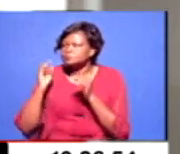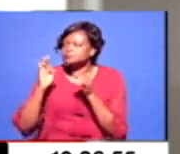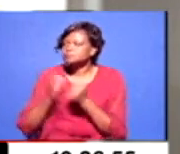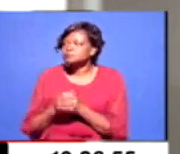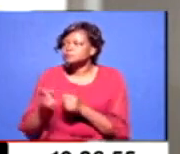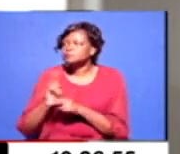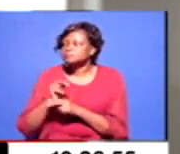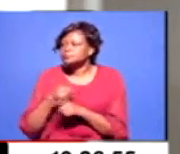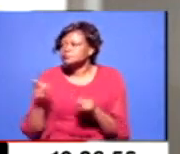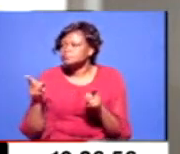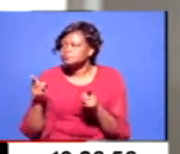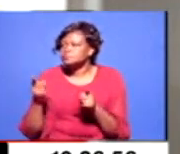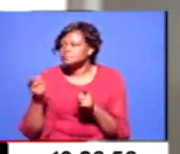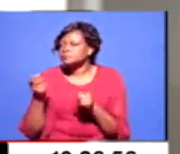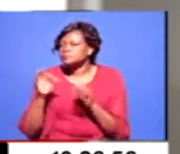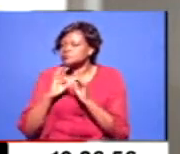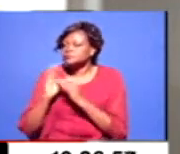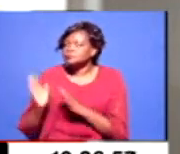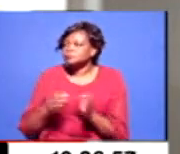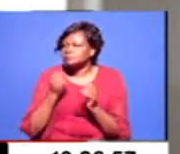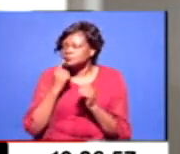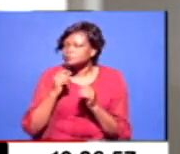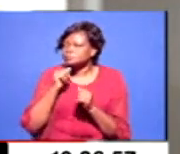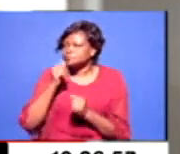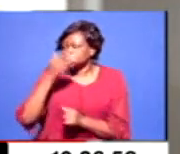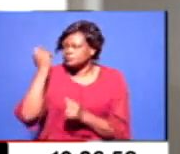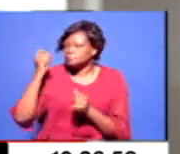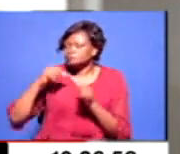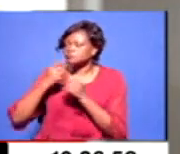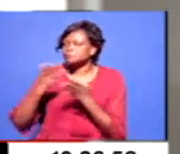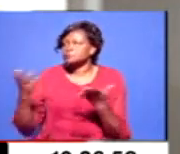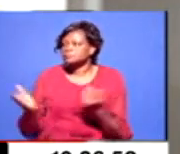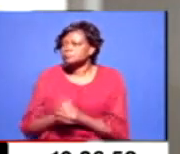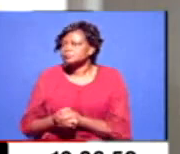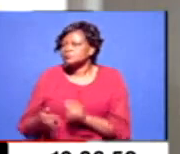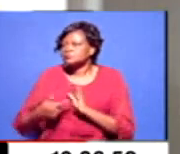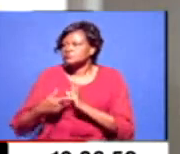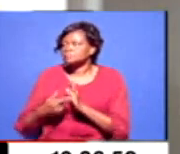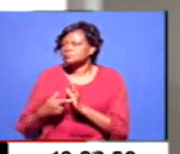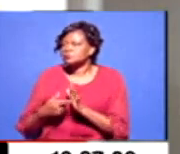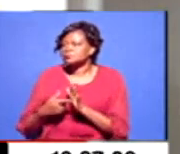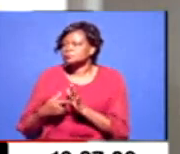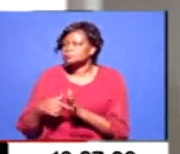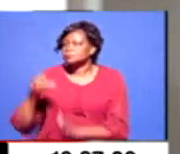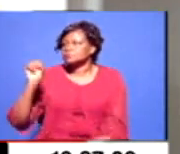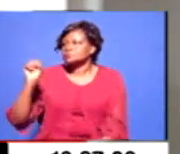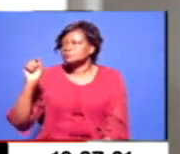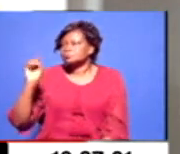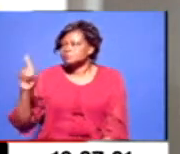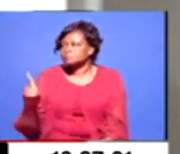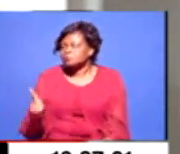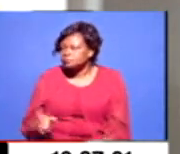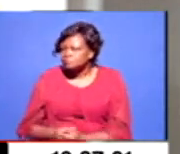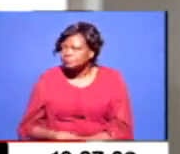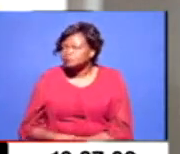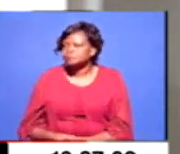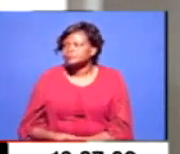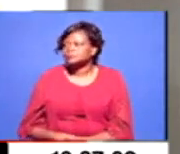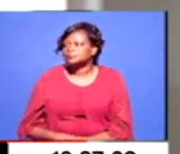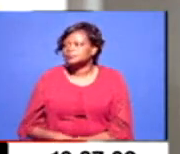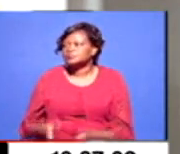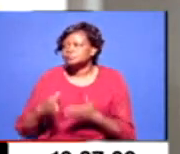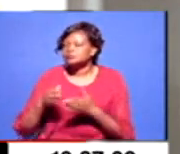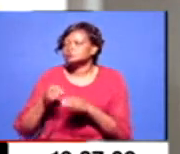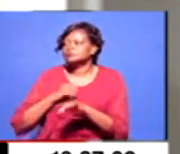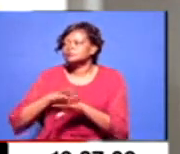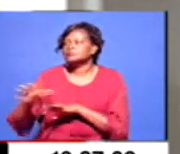this contraceptive, don't forget about other things, like a sexually transmitted infections. So because if you just